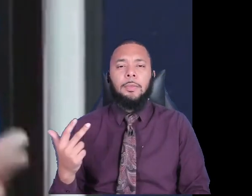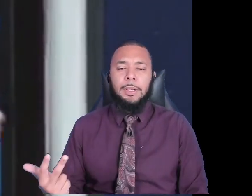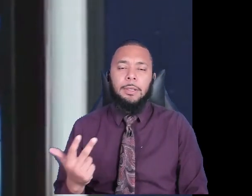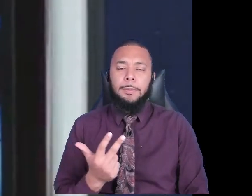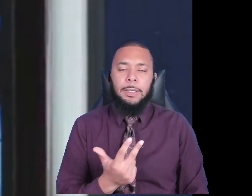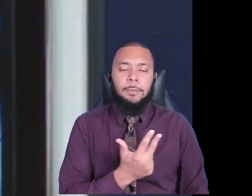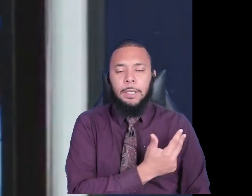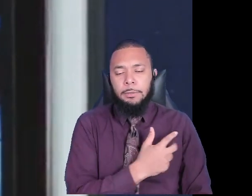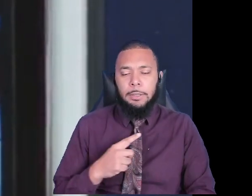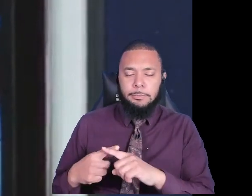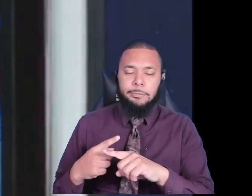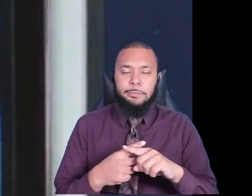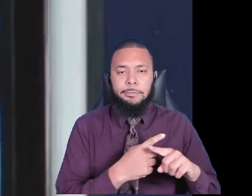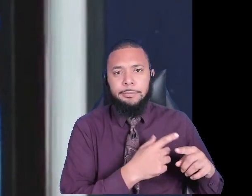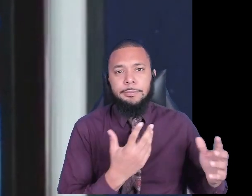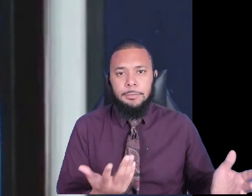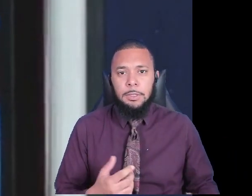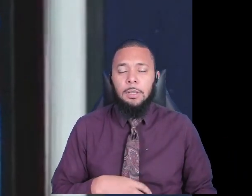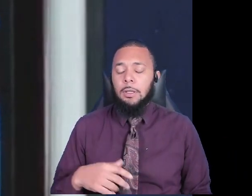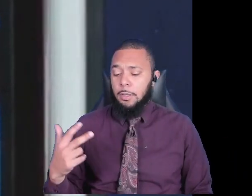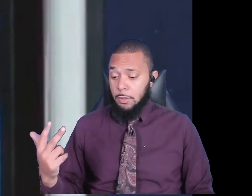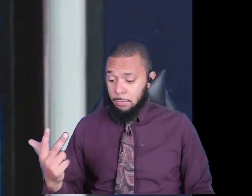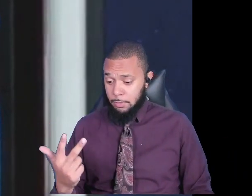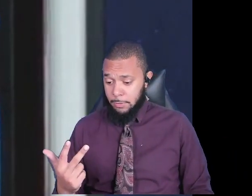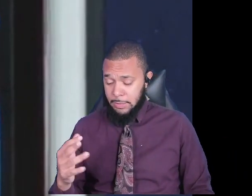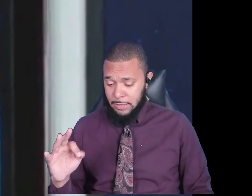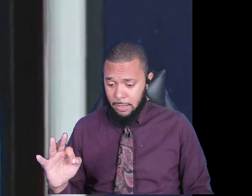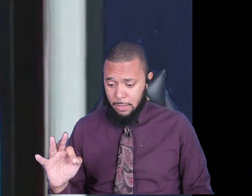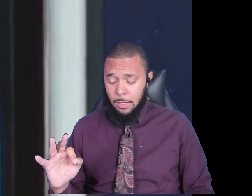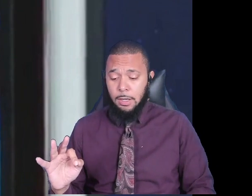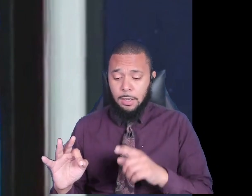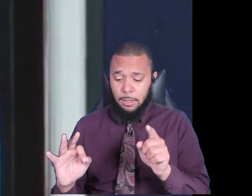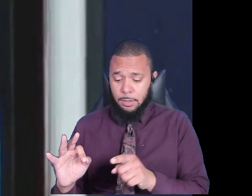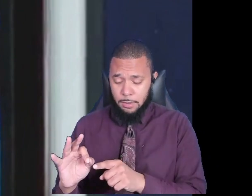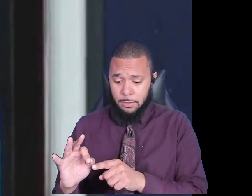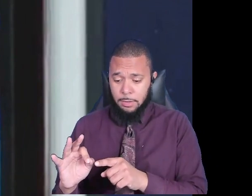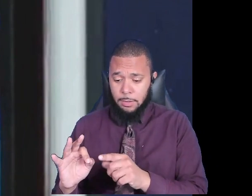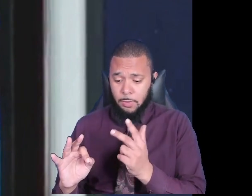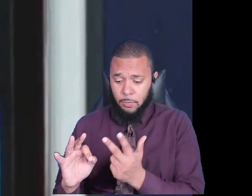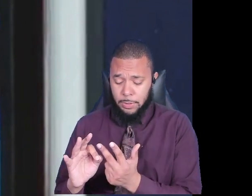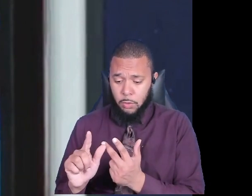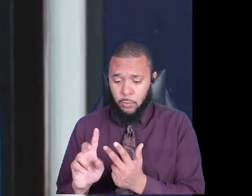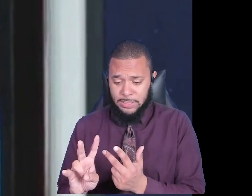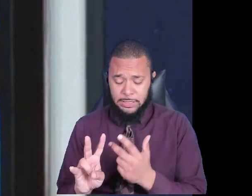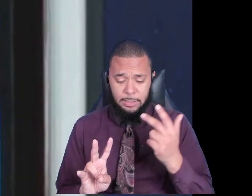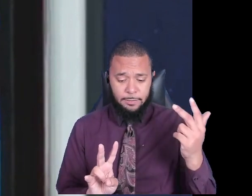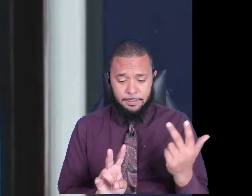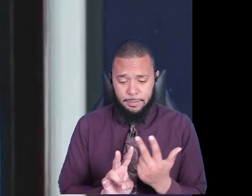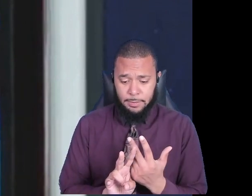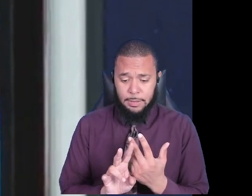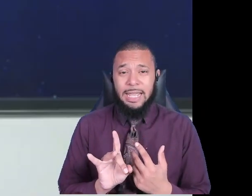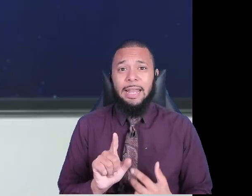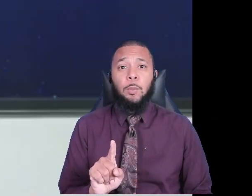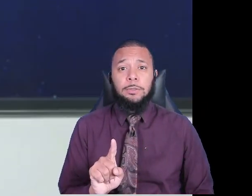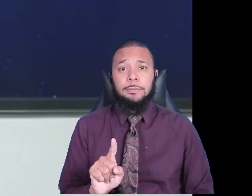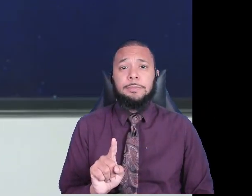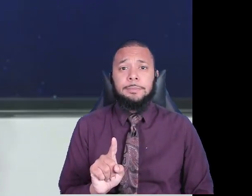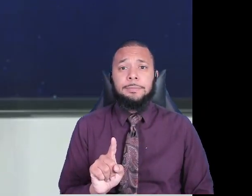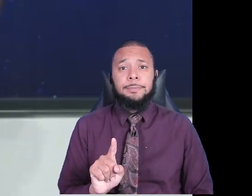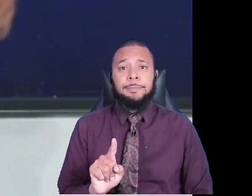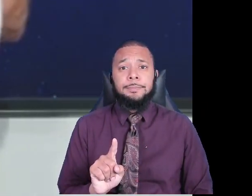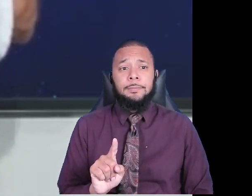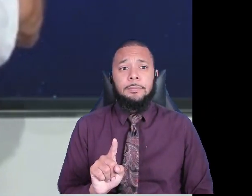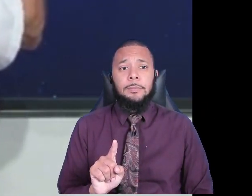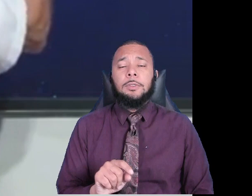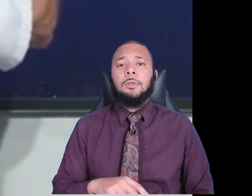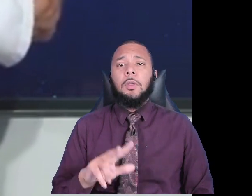times 3. 3 times 3 is 9, times 3 is 27, times 3 is 81. So 3